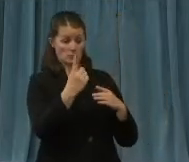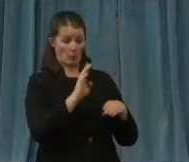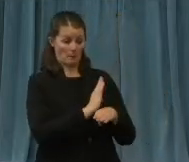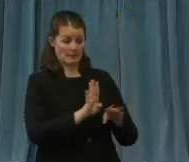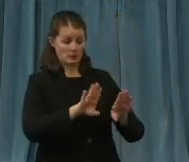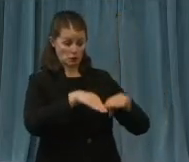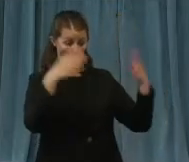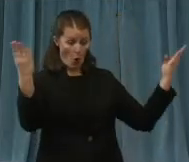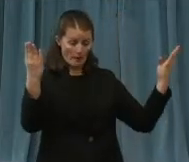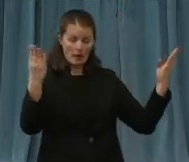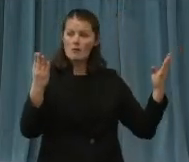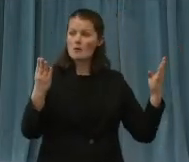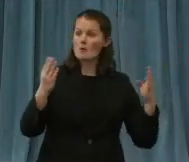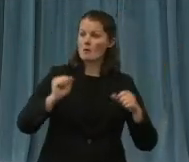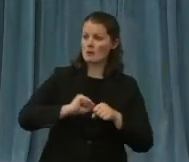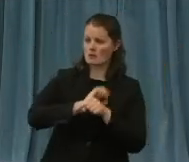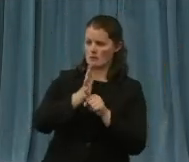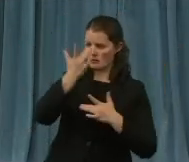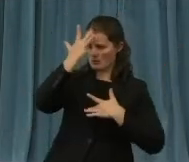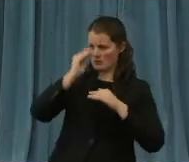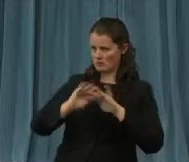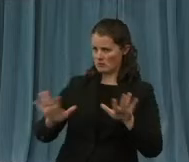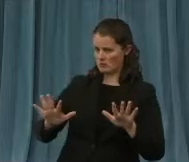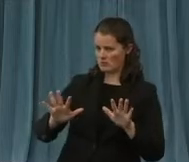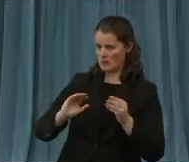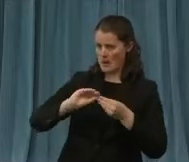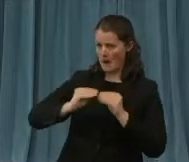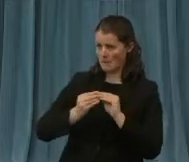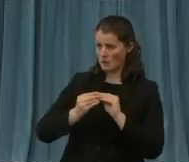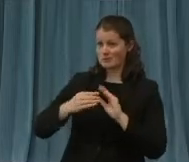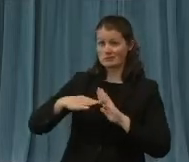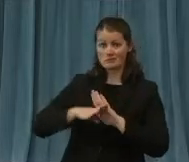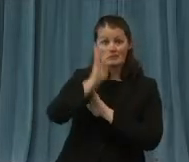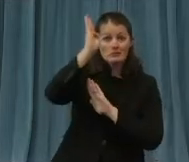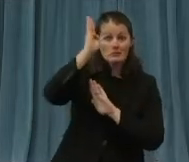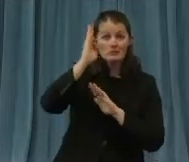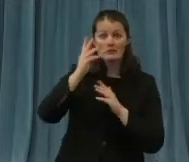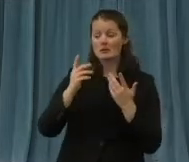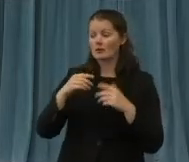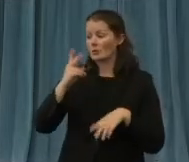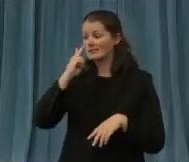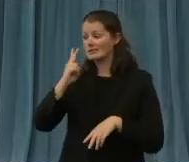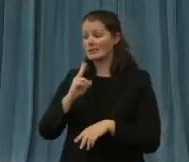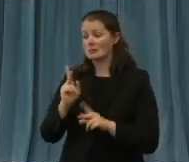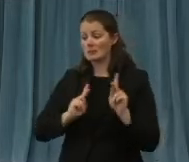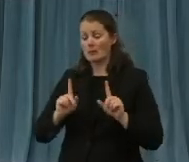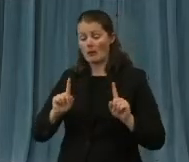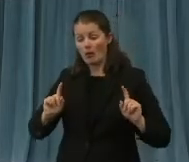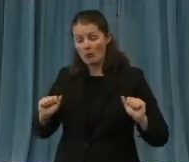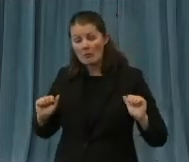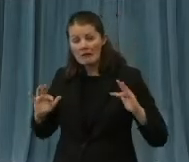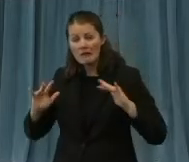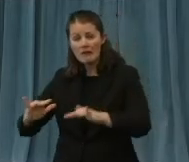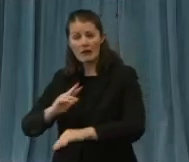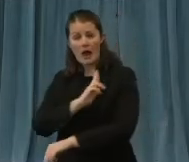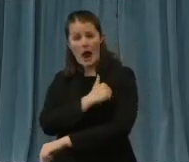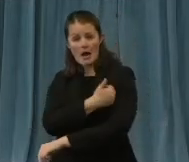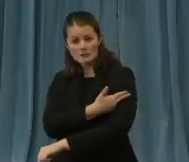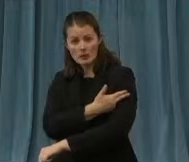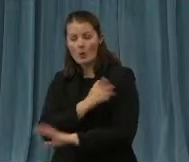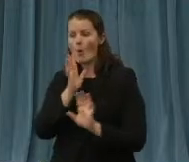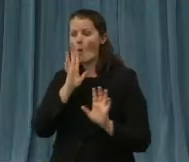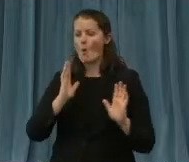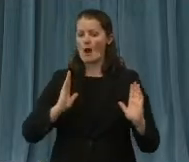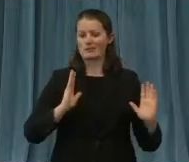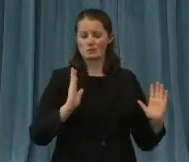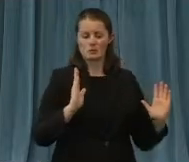infection, if we see an uptick in hospitalizations or ICU hospitalizations, we're going to have to look at kind of ratcheting it back a little bit. Hopefully, we're